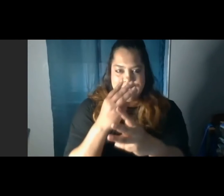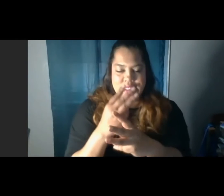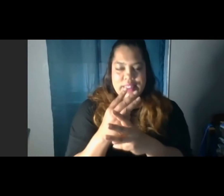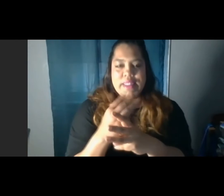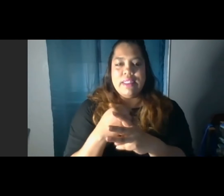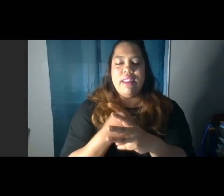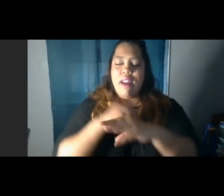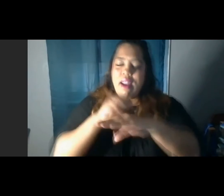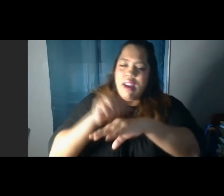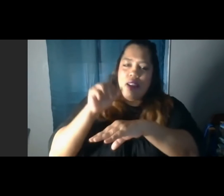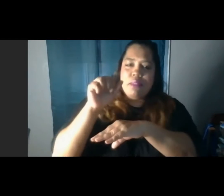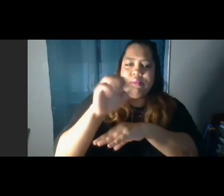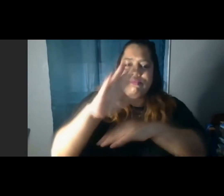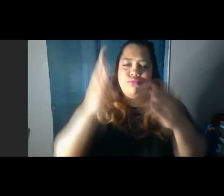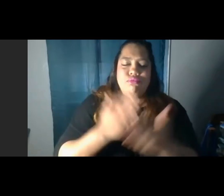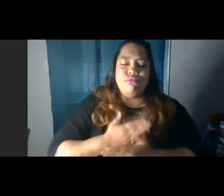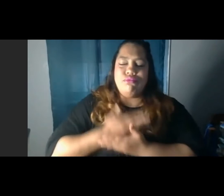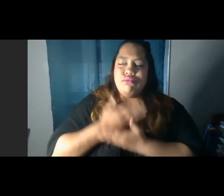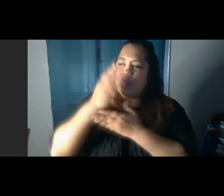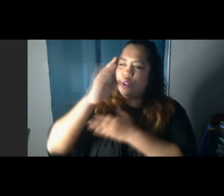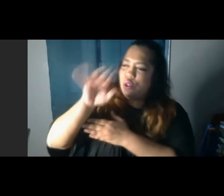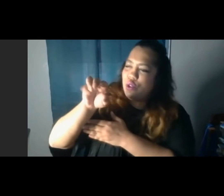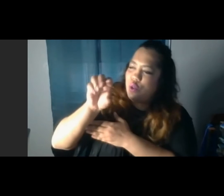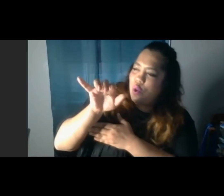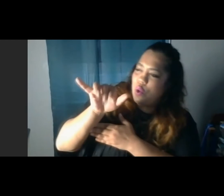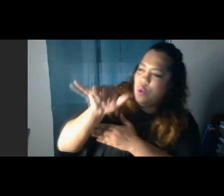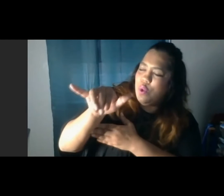world. I'm sending joy.